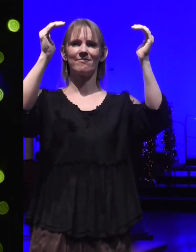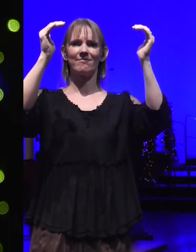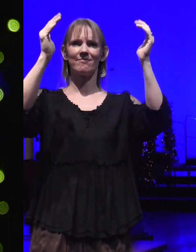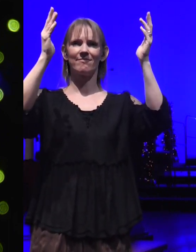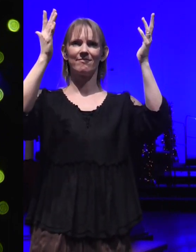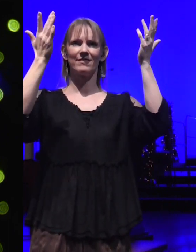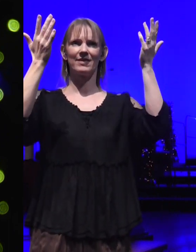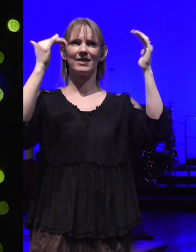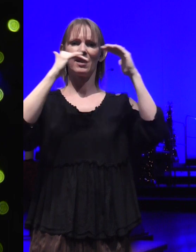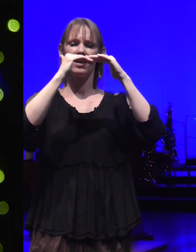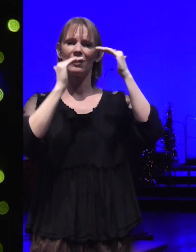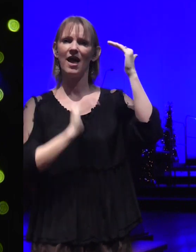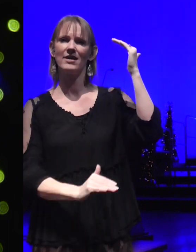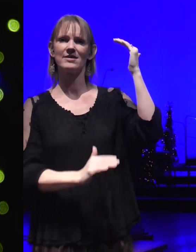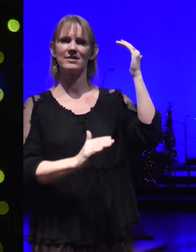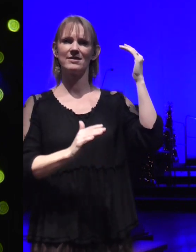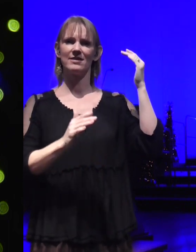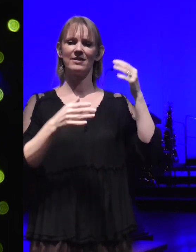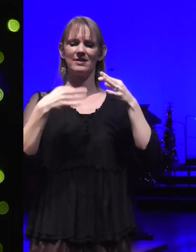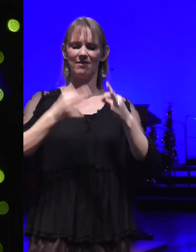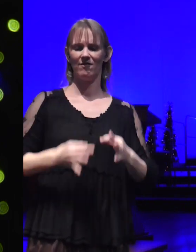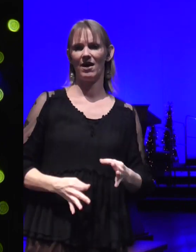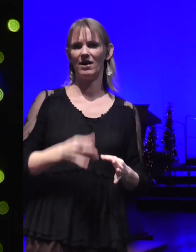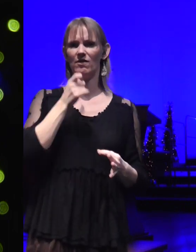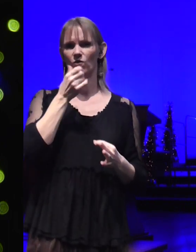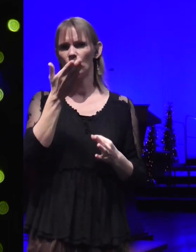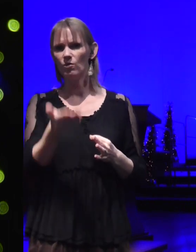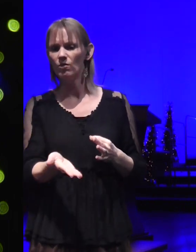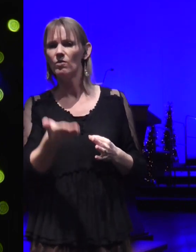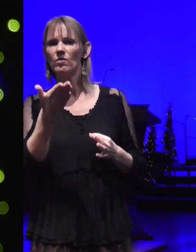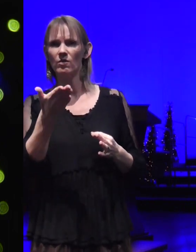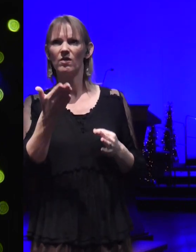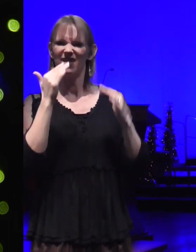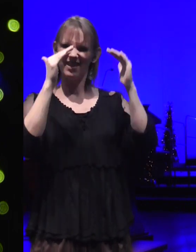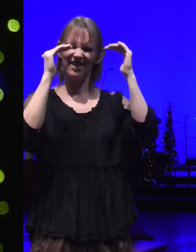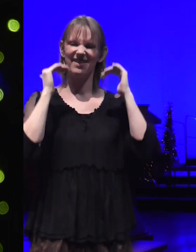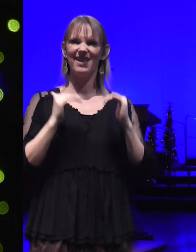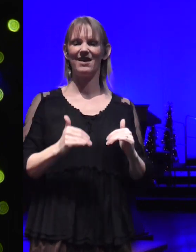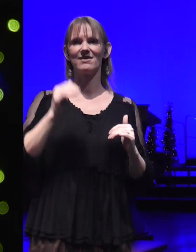lesser definitions of yourself, the lesser concept.